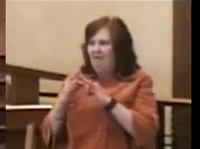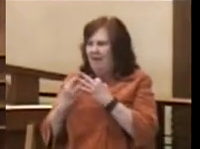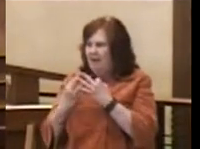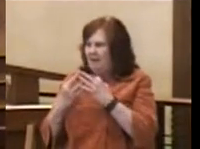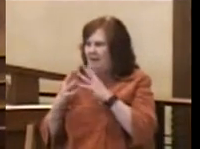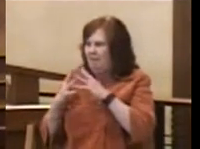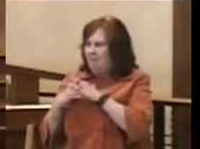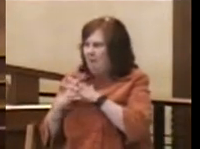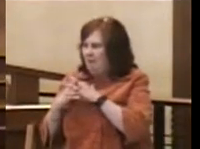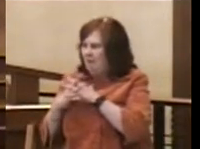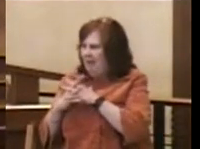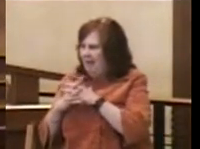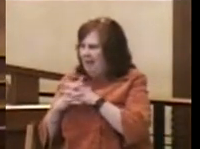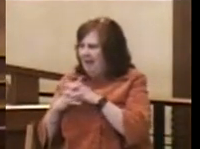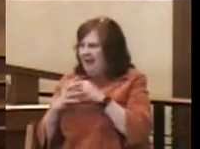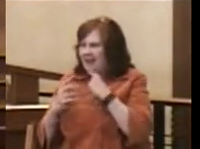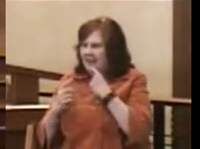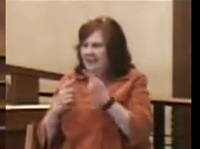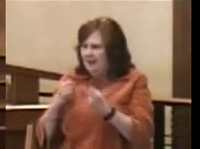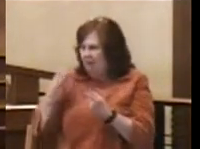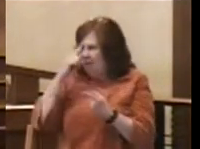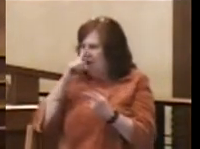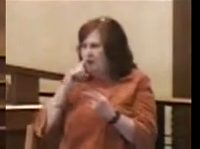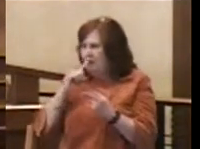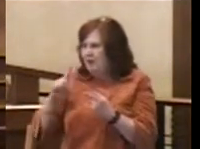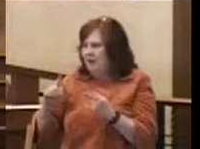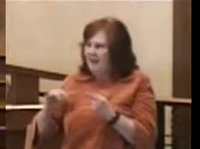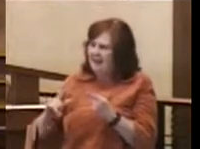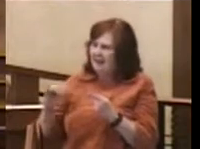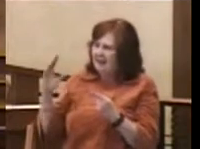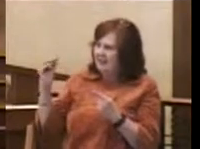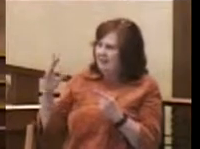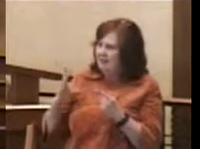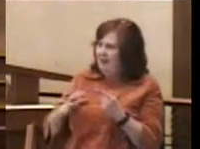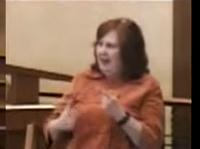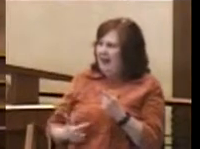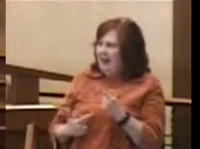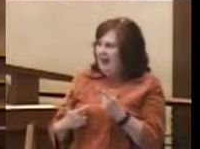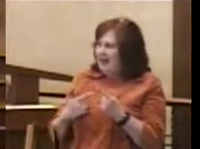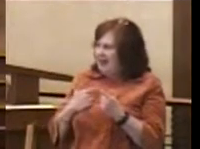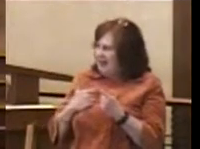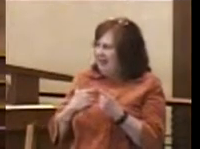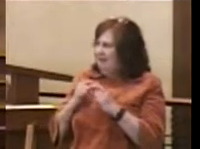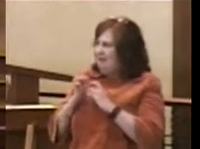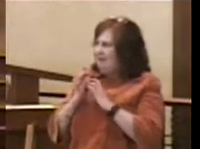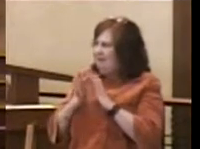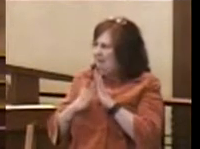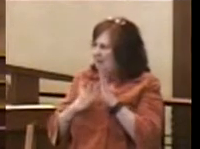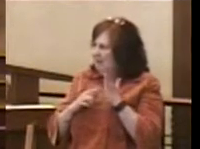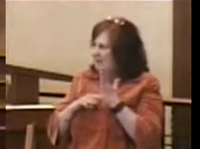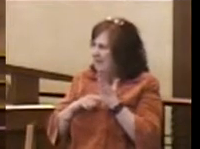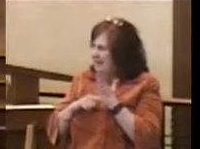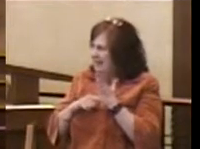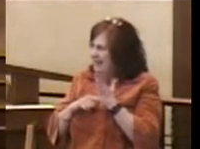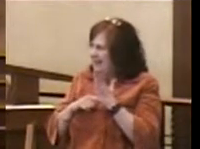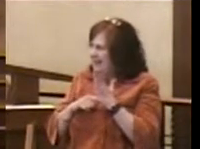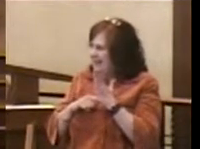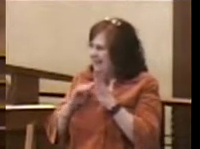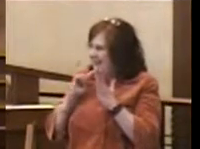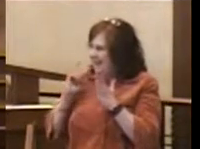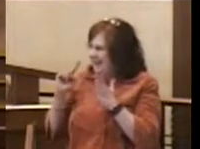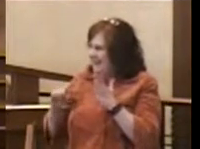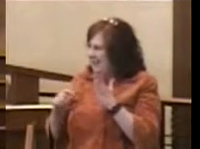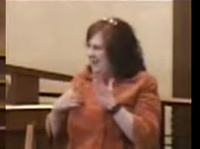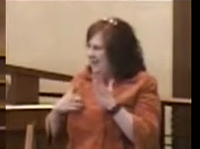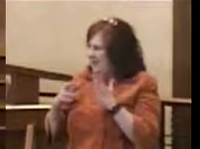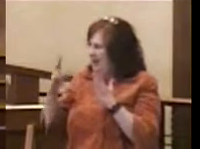Football. I can tell you for sure that this man lived out the biblical injunction to